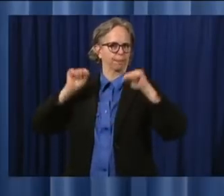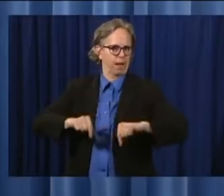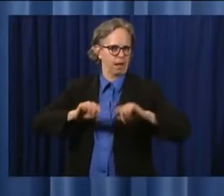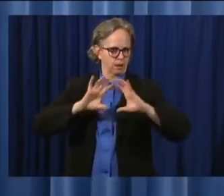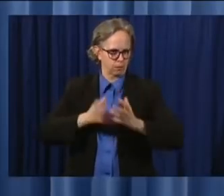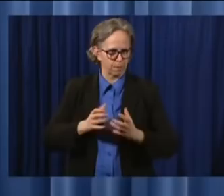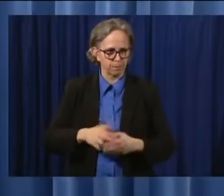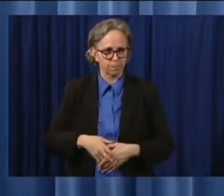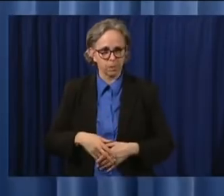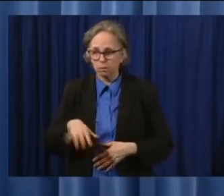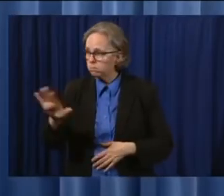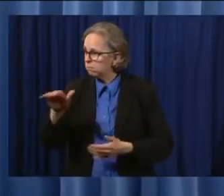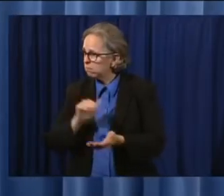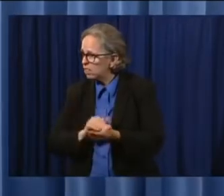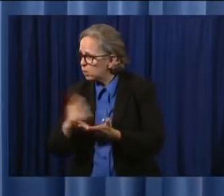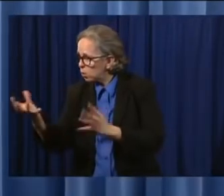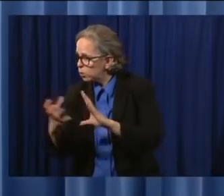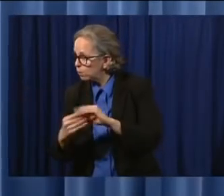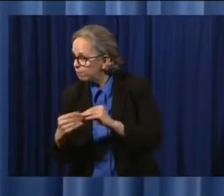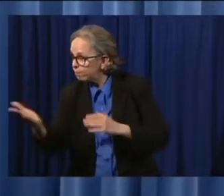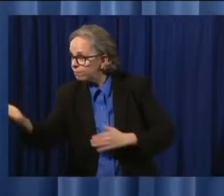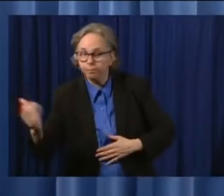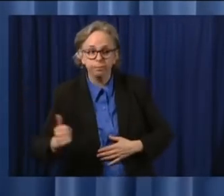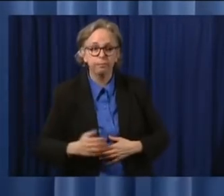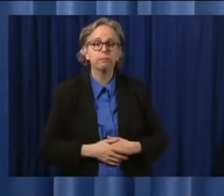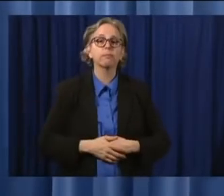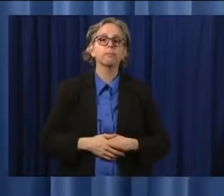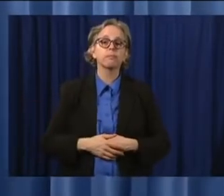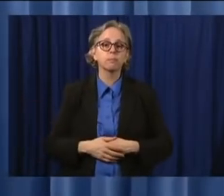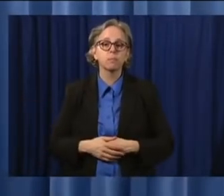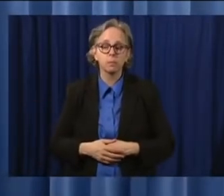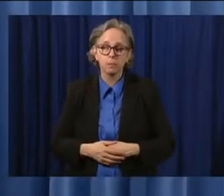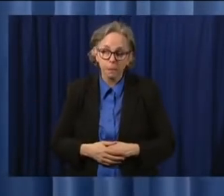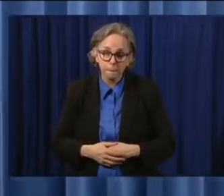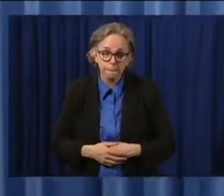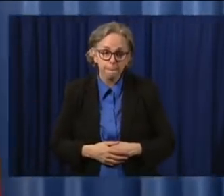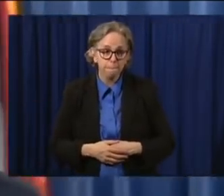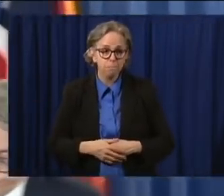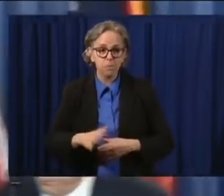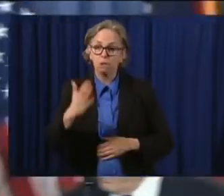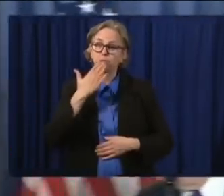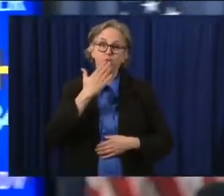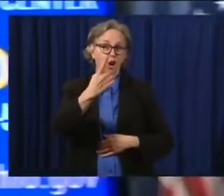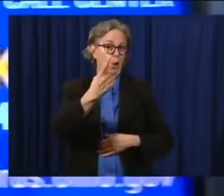to add anything to that? Because I think Laura's question is a very good question. Yeah.